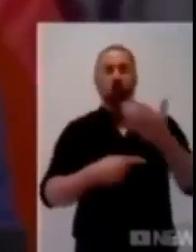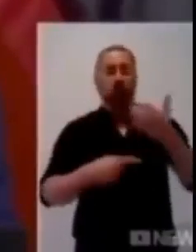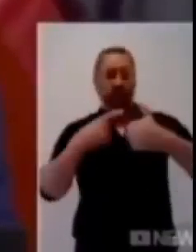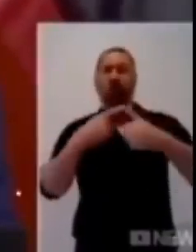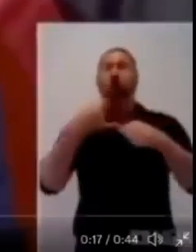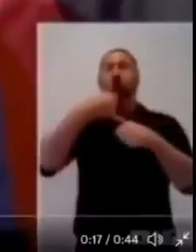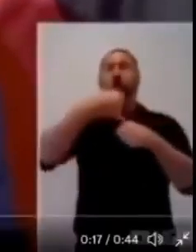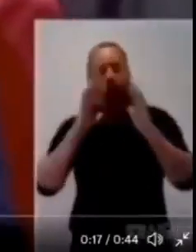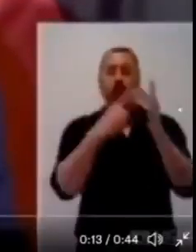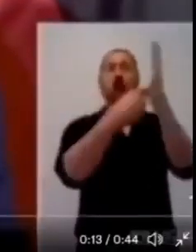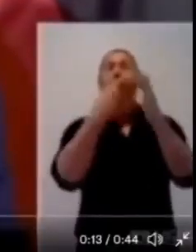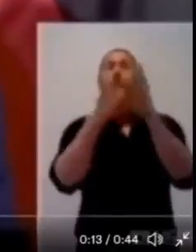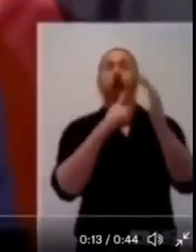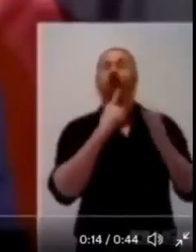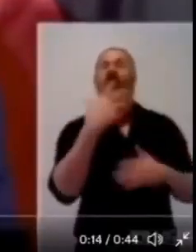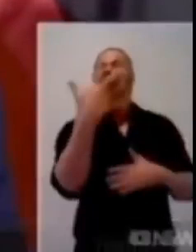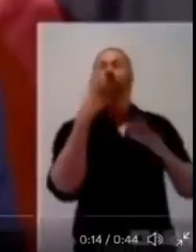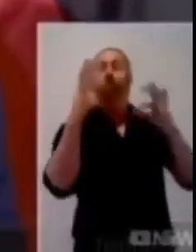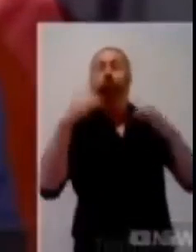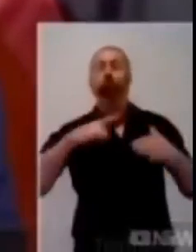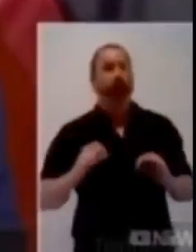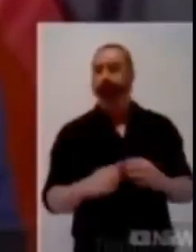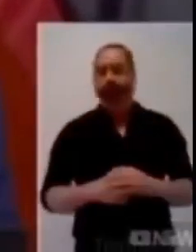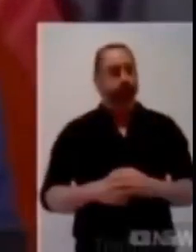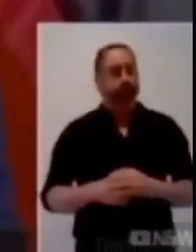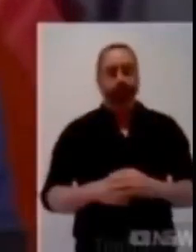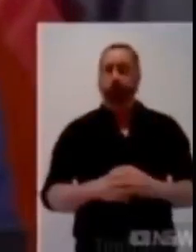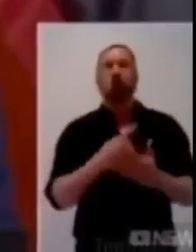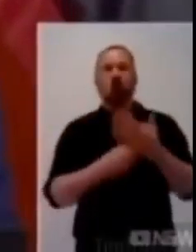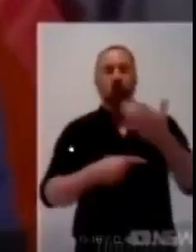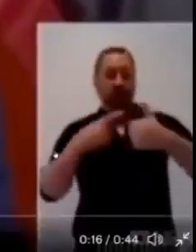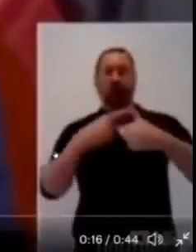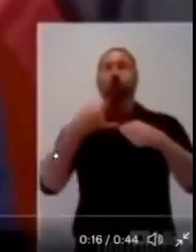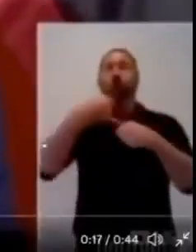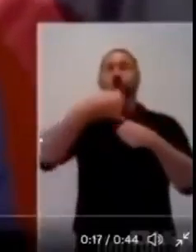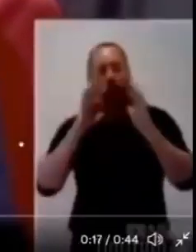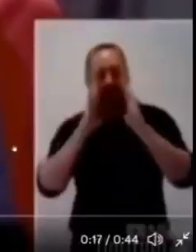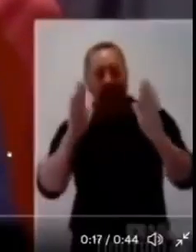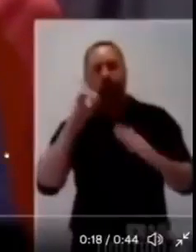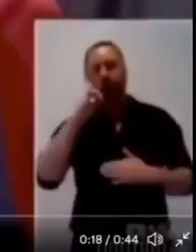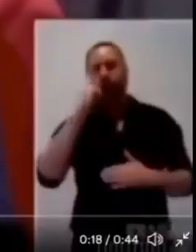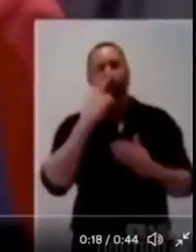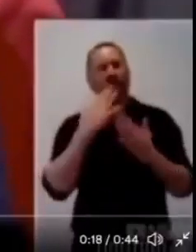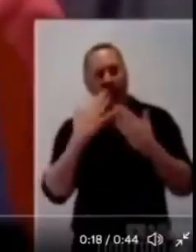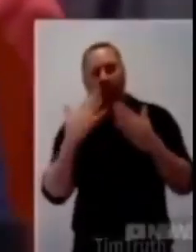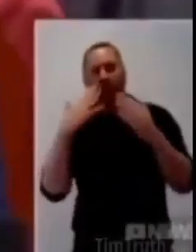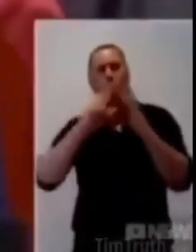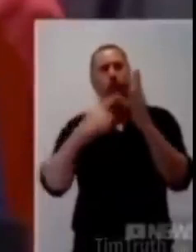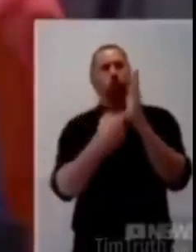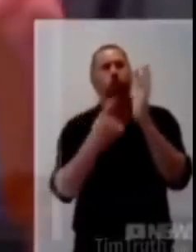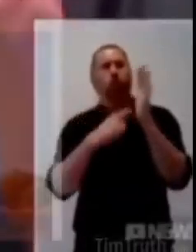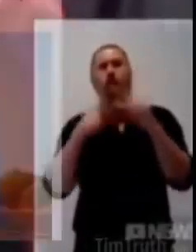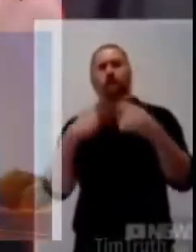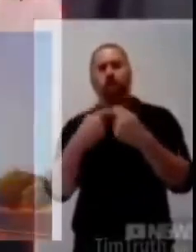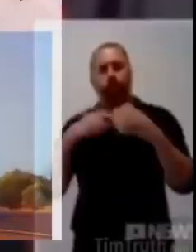if required by law. They can only leave for medical treatment in an emergency or if required by law. It's highly likely that more